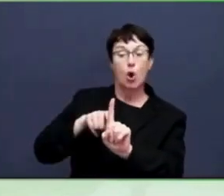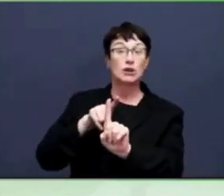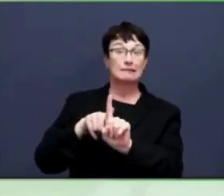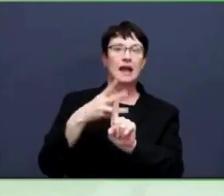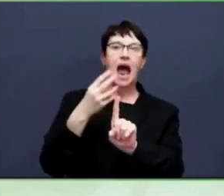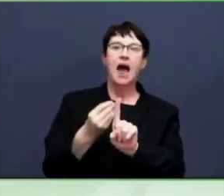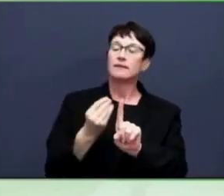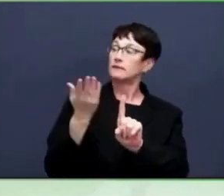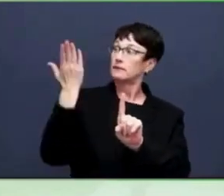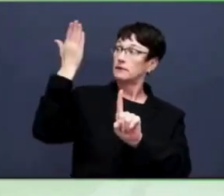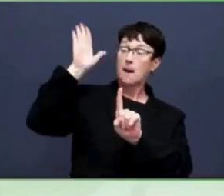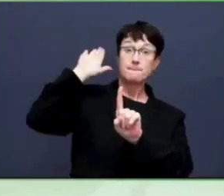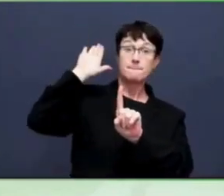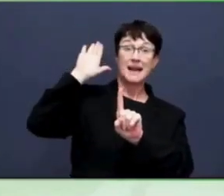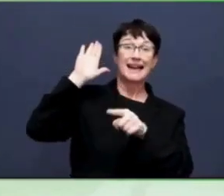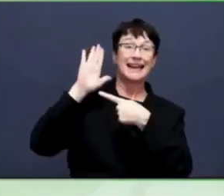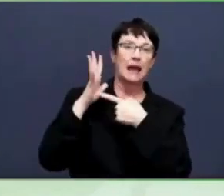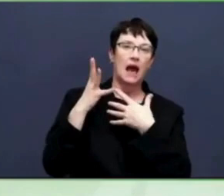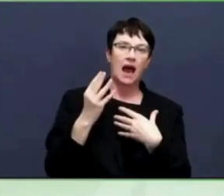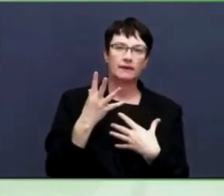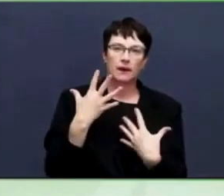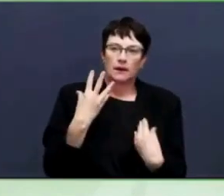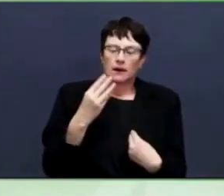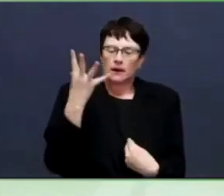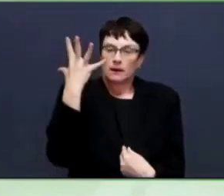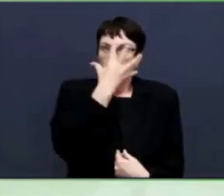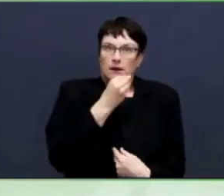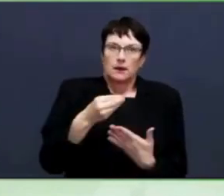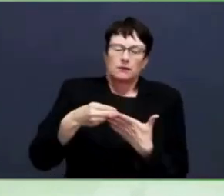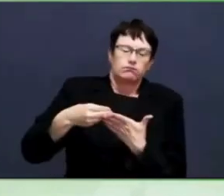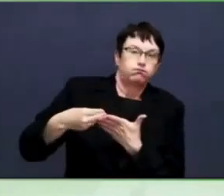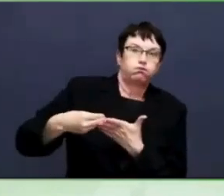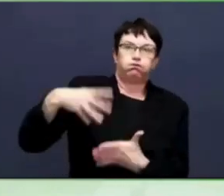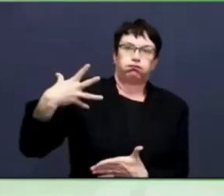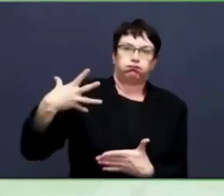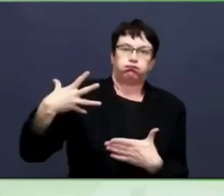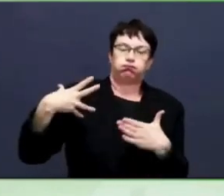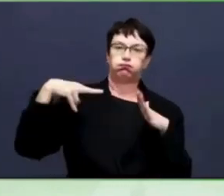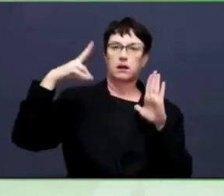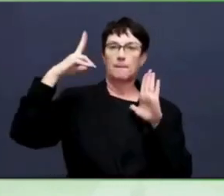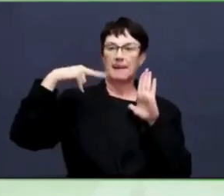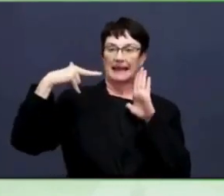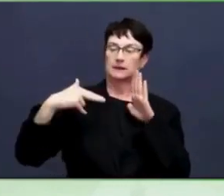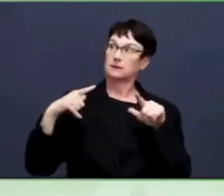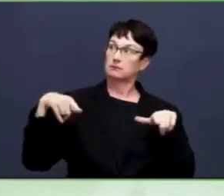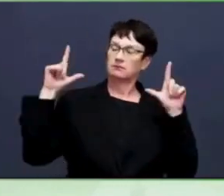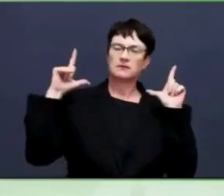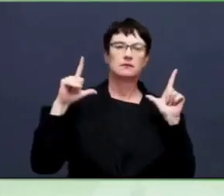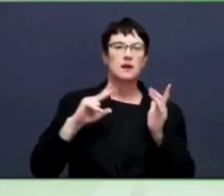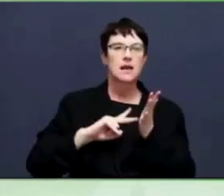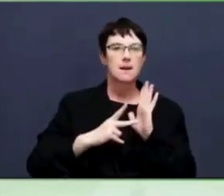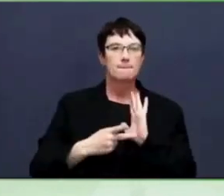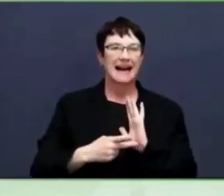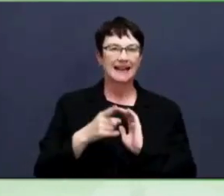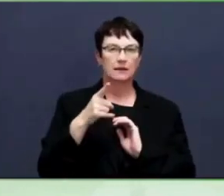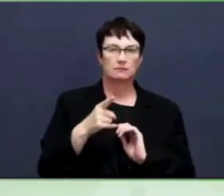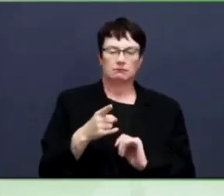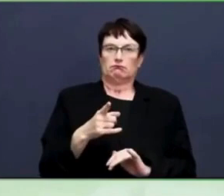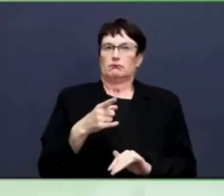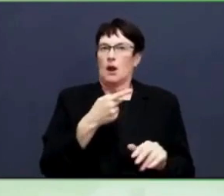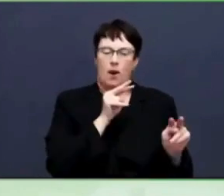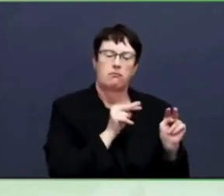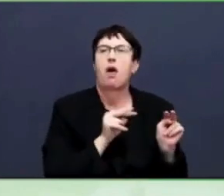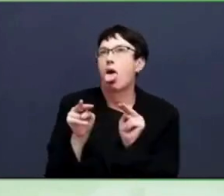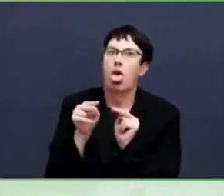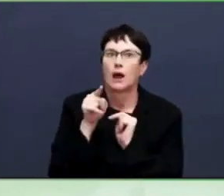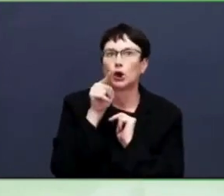you're applying for a job, put an oil painting behind you in the video. But your personality changes when they put glasses on. Your personality changes